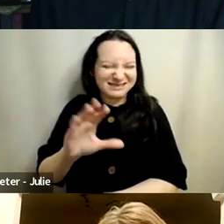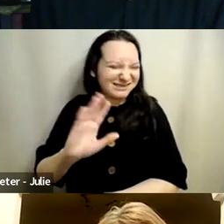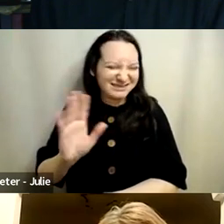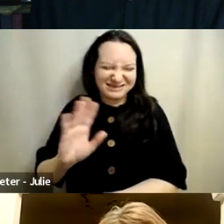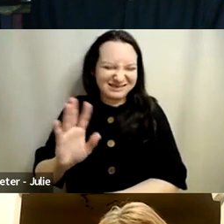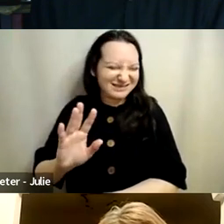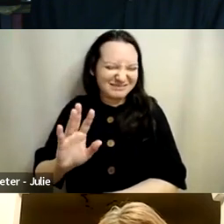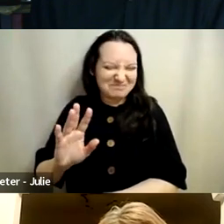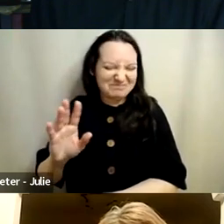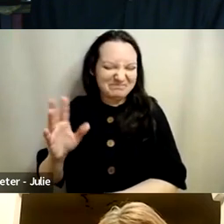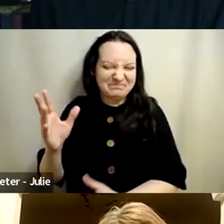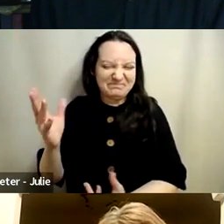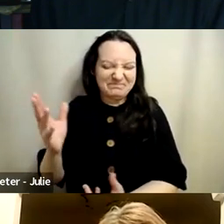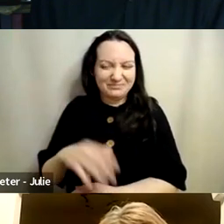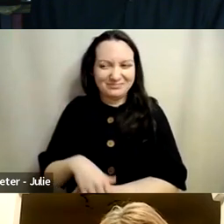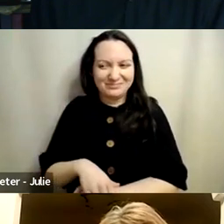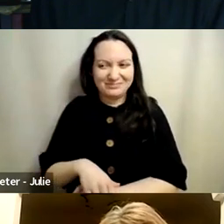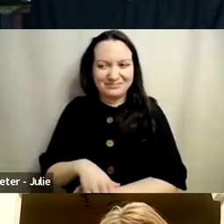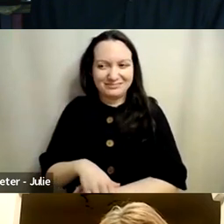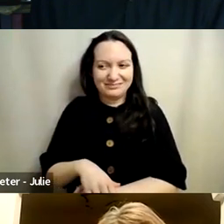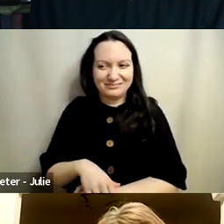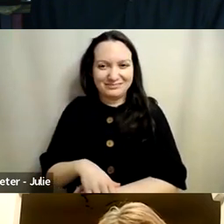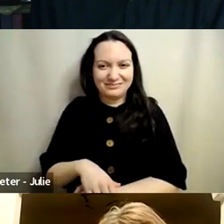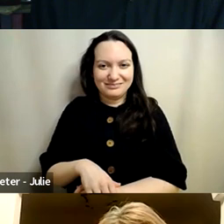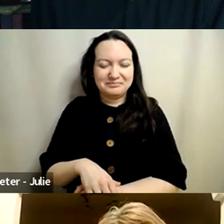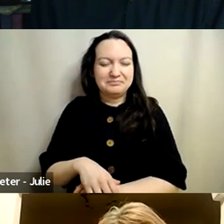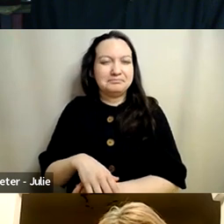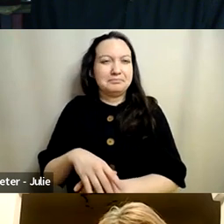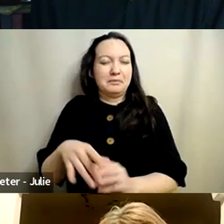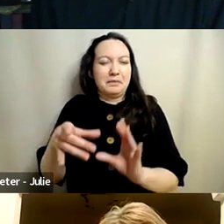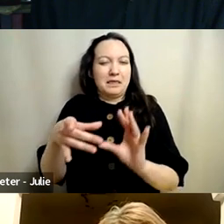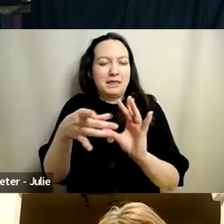It's just a very, very different message.